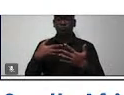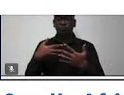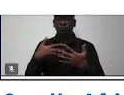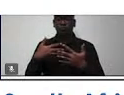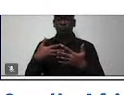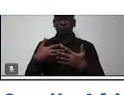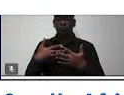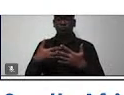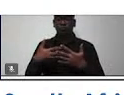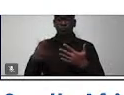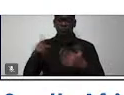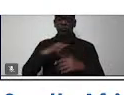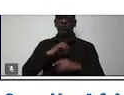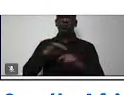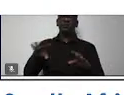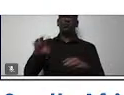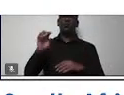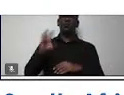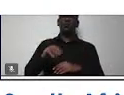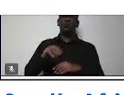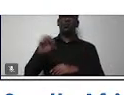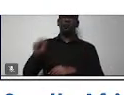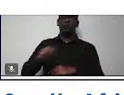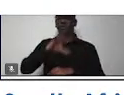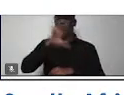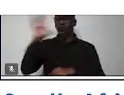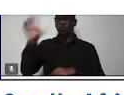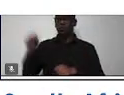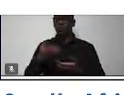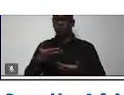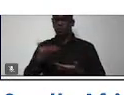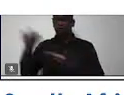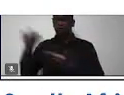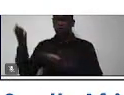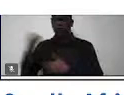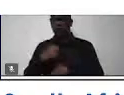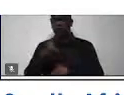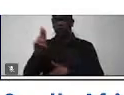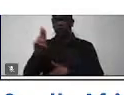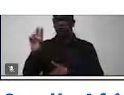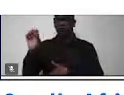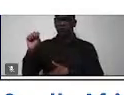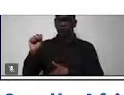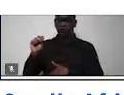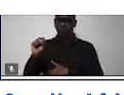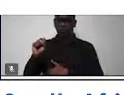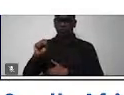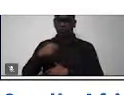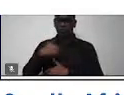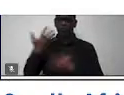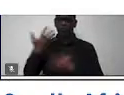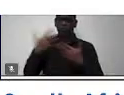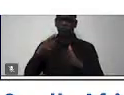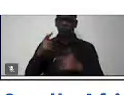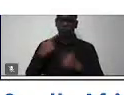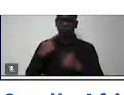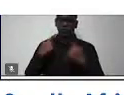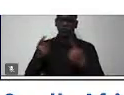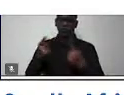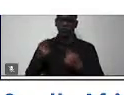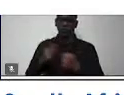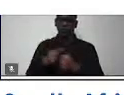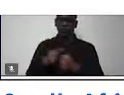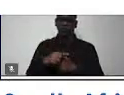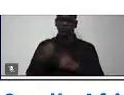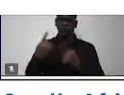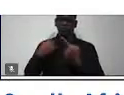it's still under South Africa's agricultural exports to the US, as I've indicated in terms of the categories,